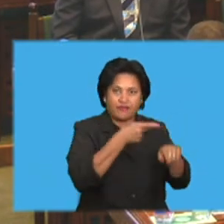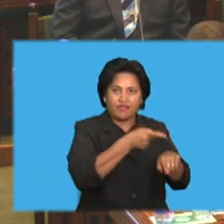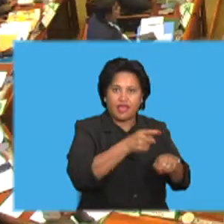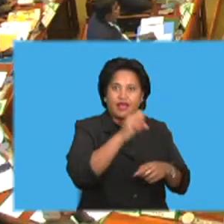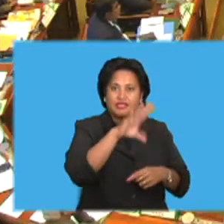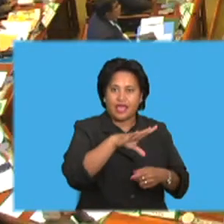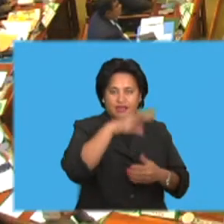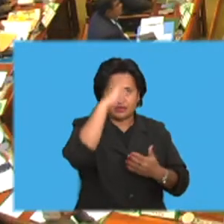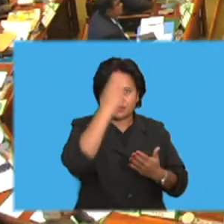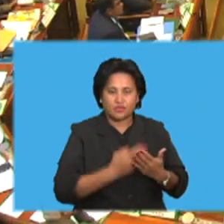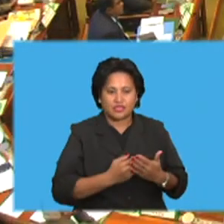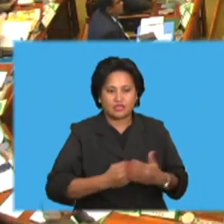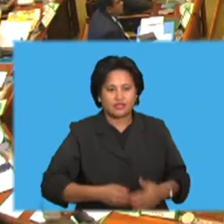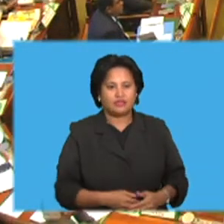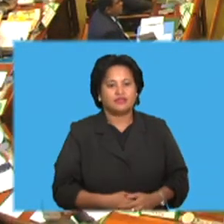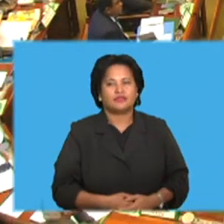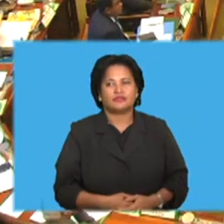Chand, you have the floor.